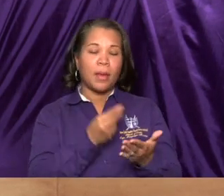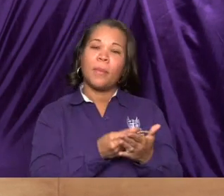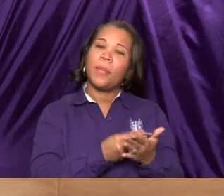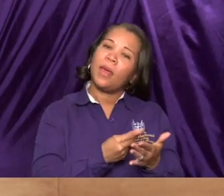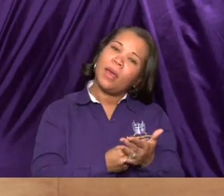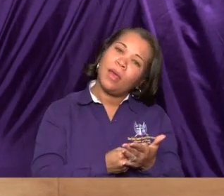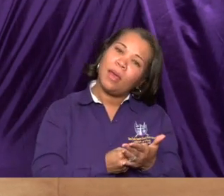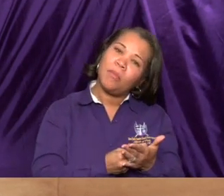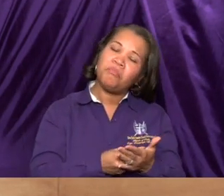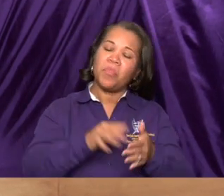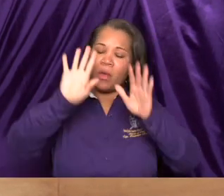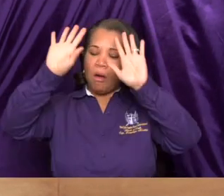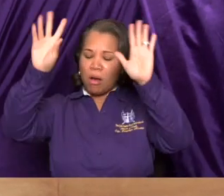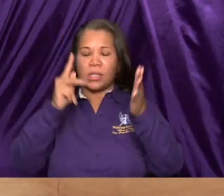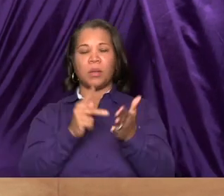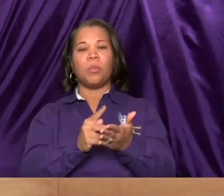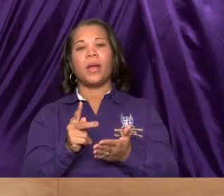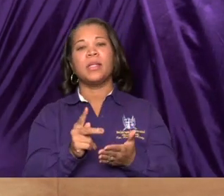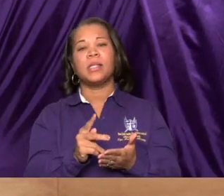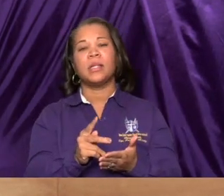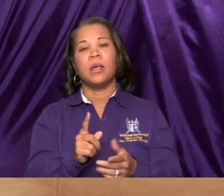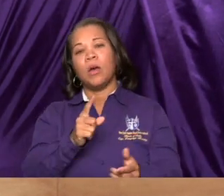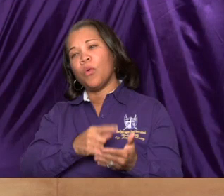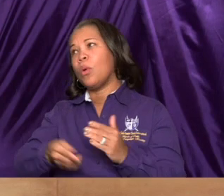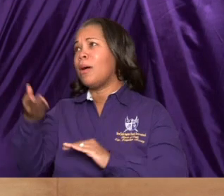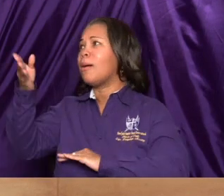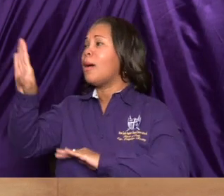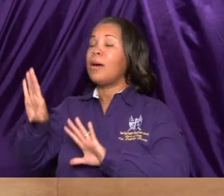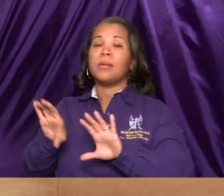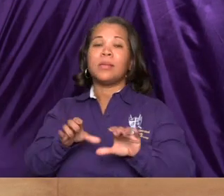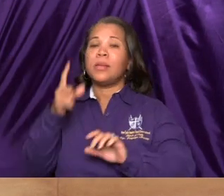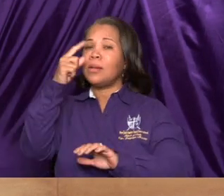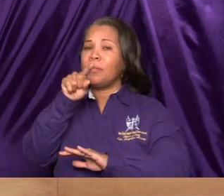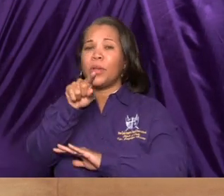the awesome price of what God has done for you.